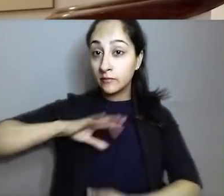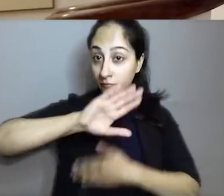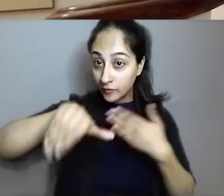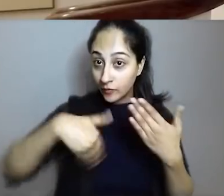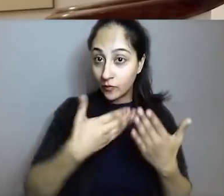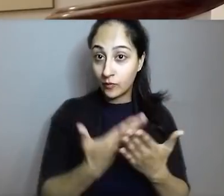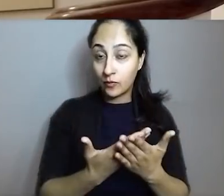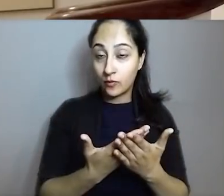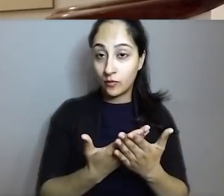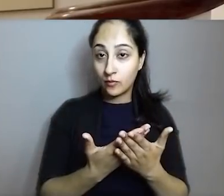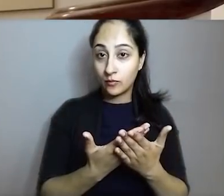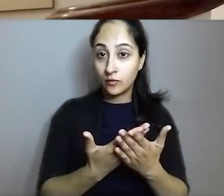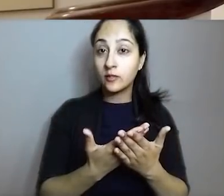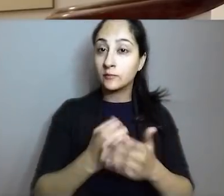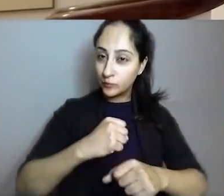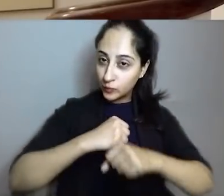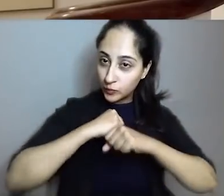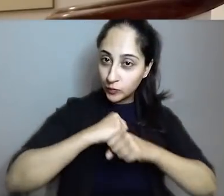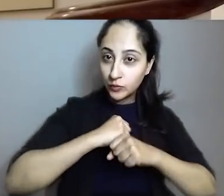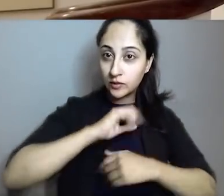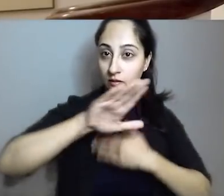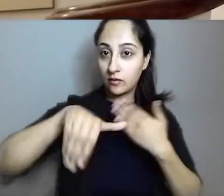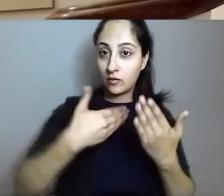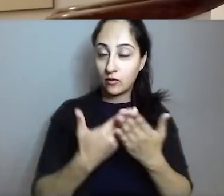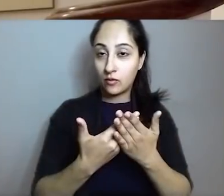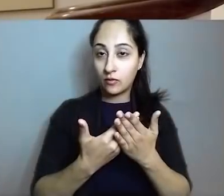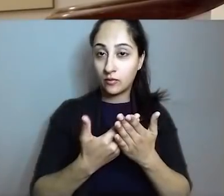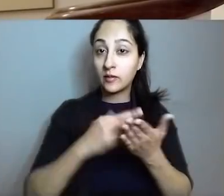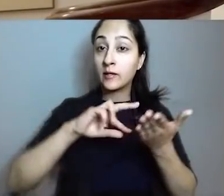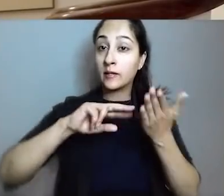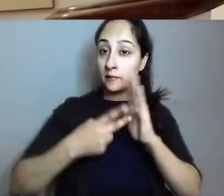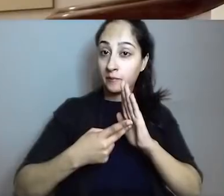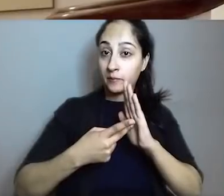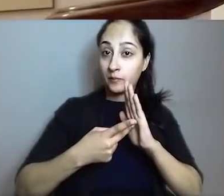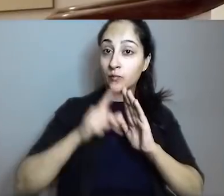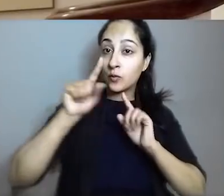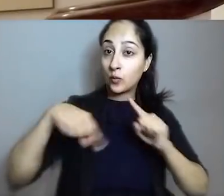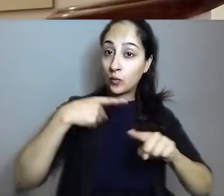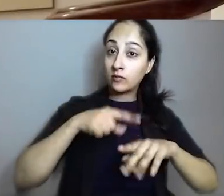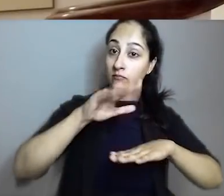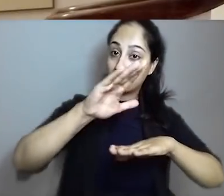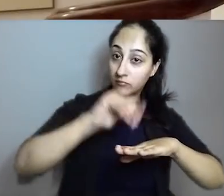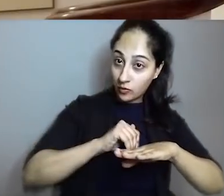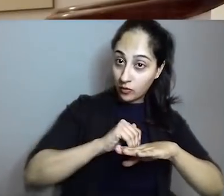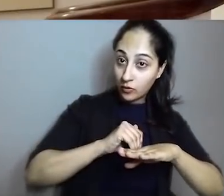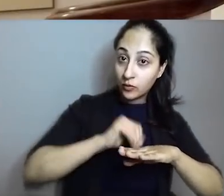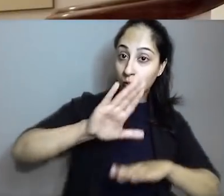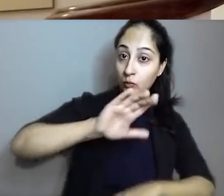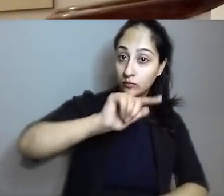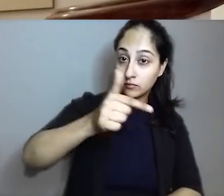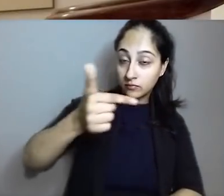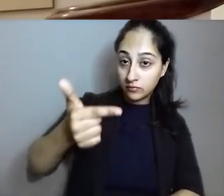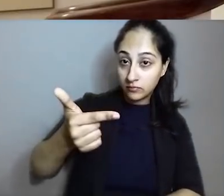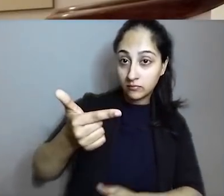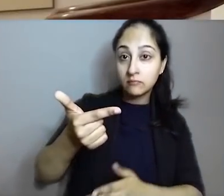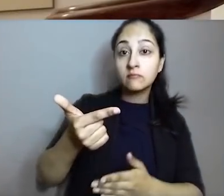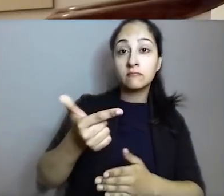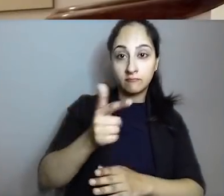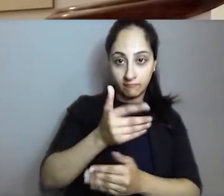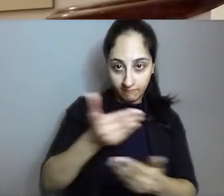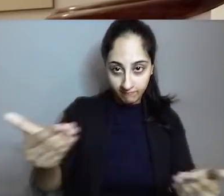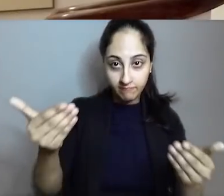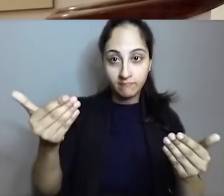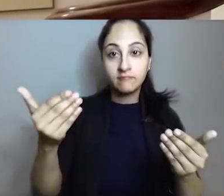be important for all who are in a position to do so to take advantage of this opportunity to get